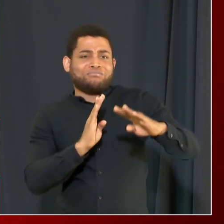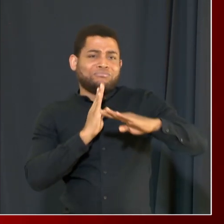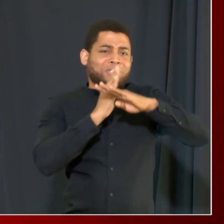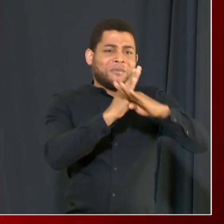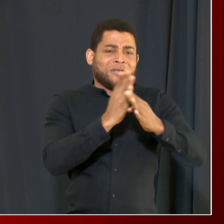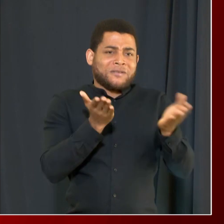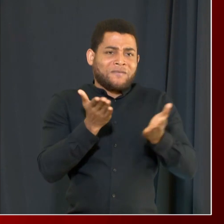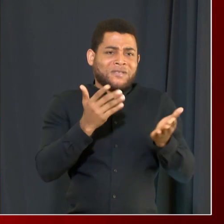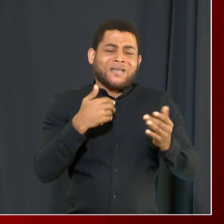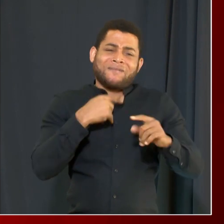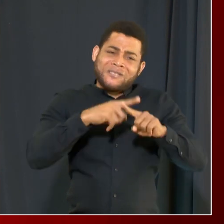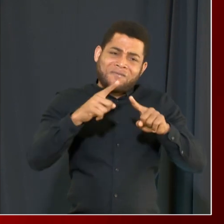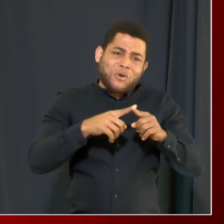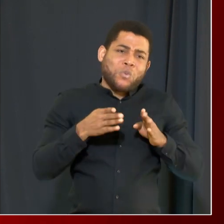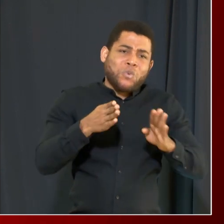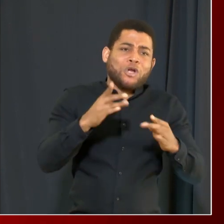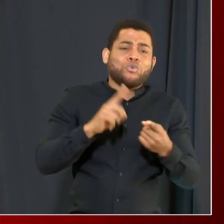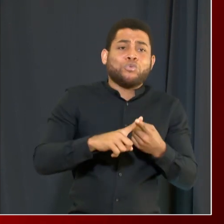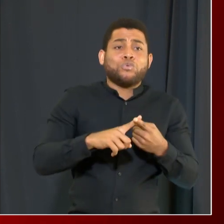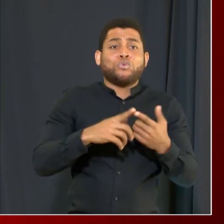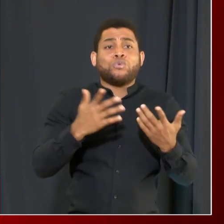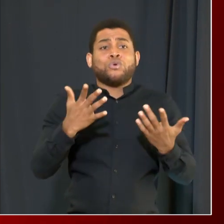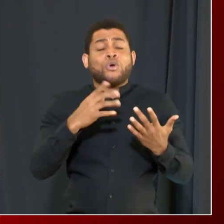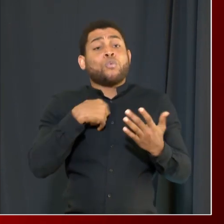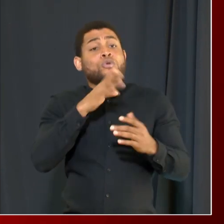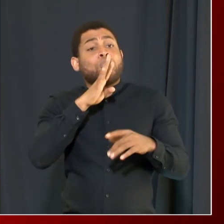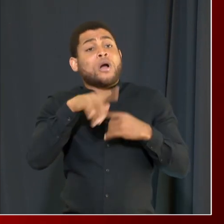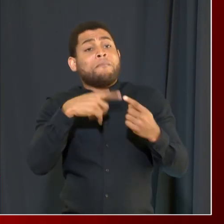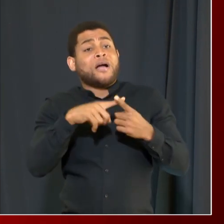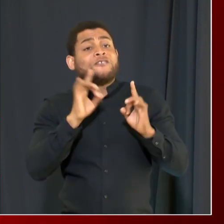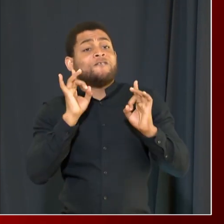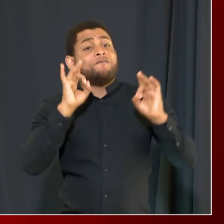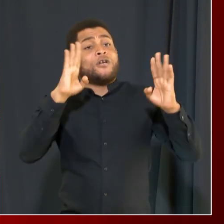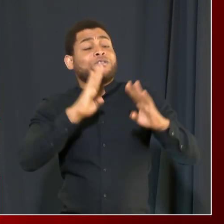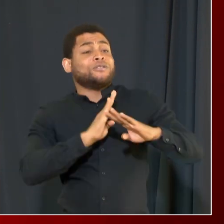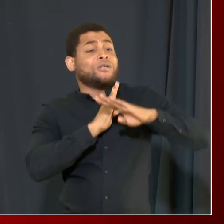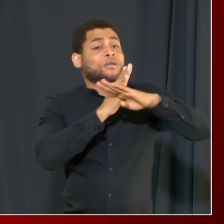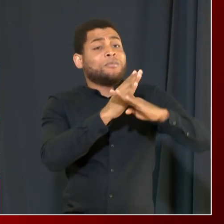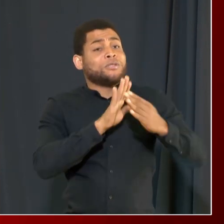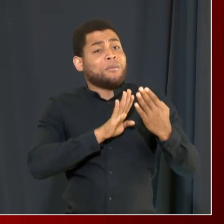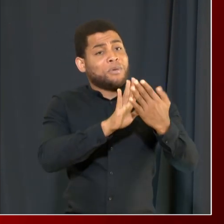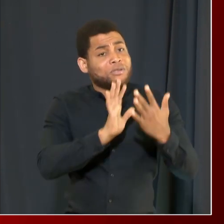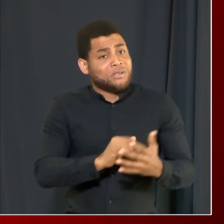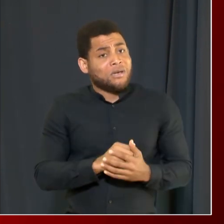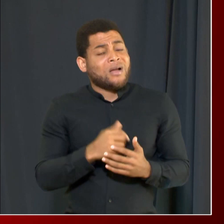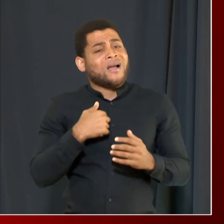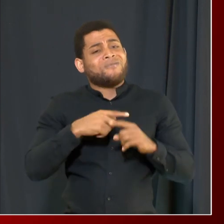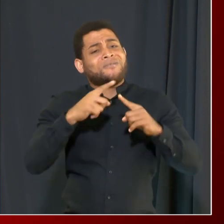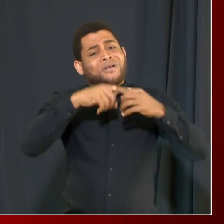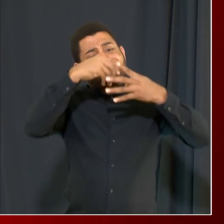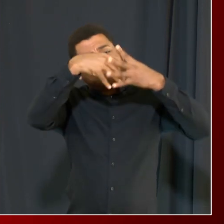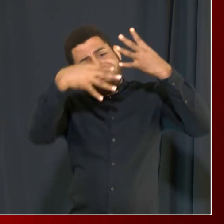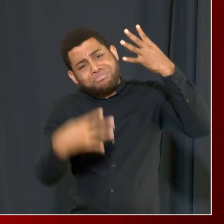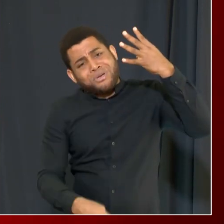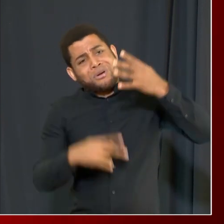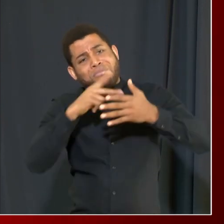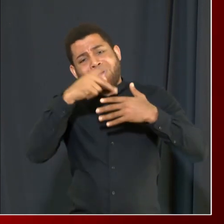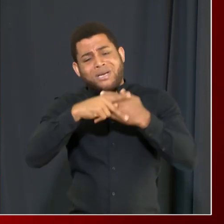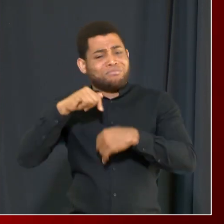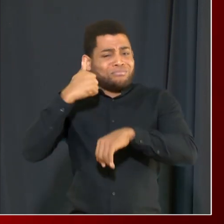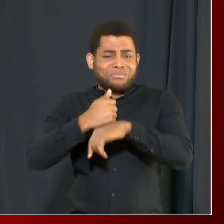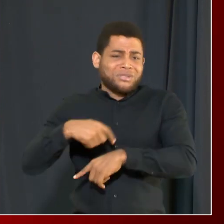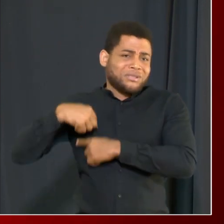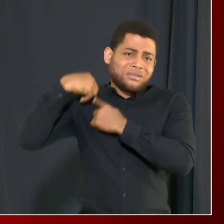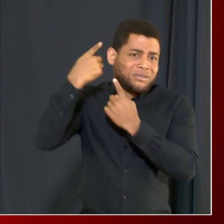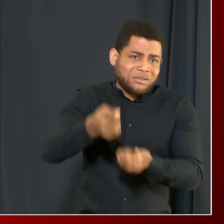both violence interrupters, but a whole host of other programs that fit in that space. And so we've done a lot of work in meeting with our partners,